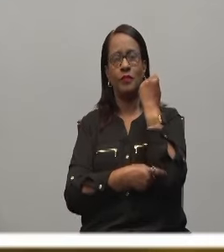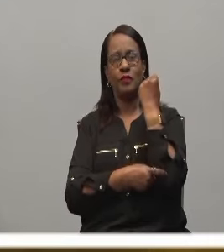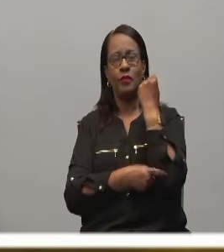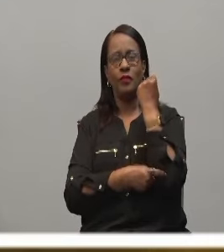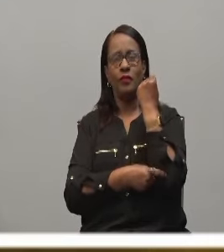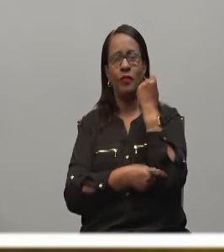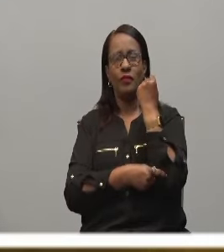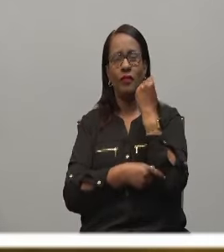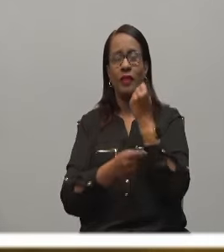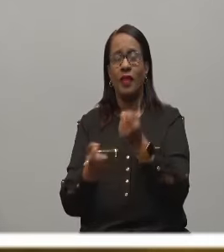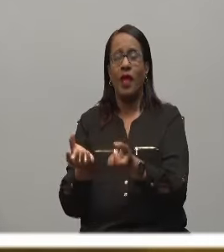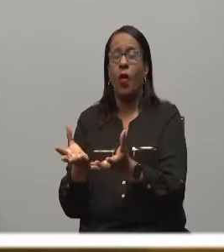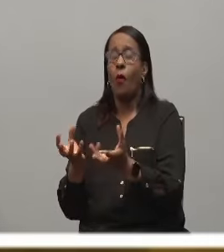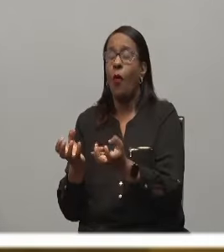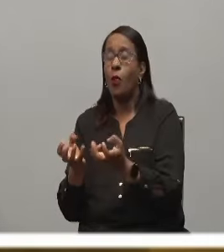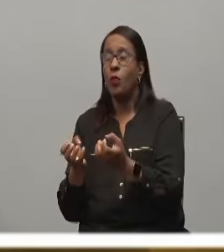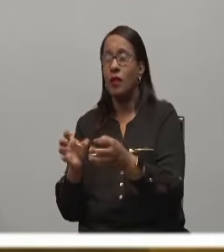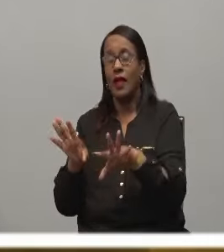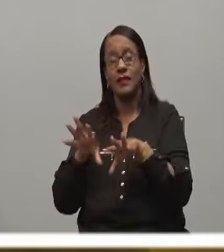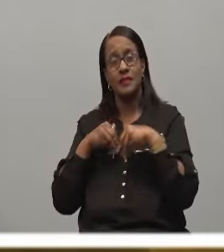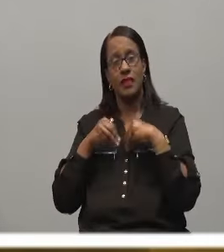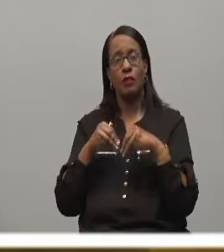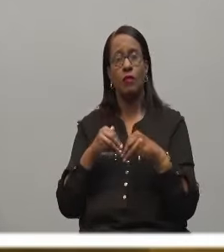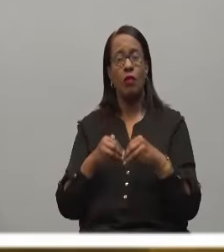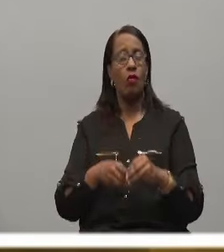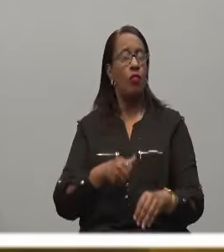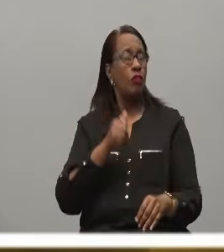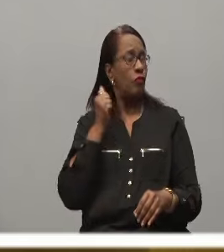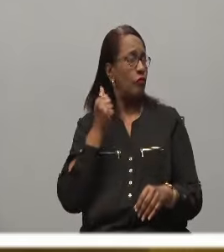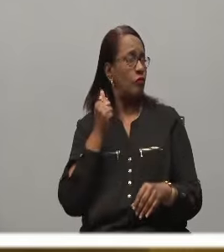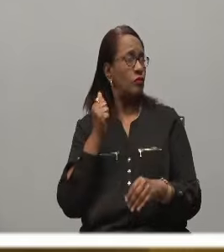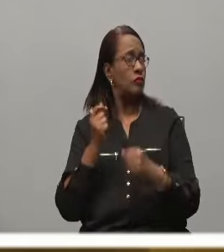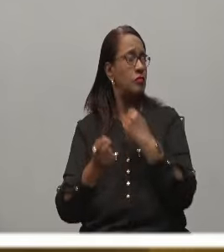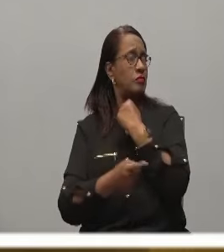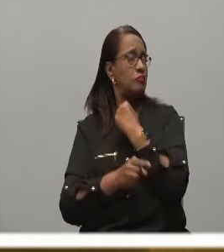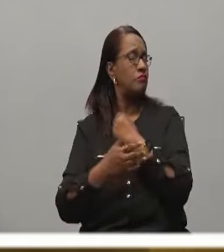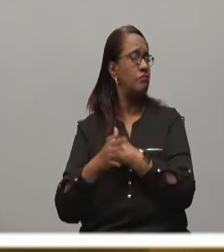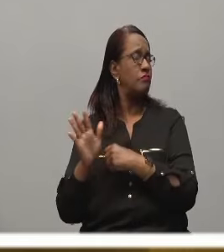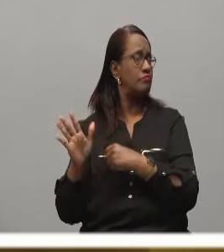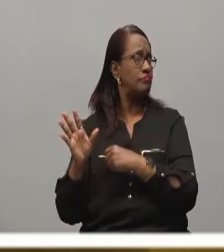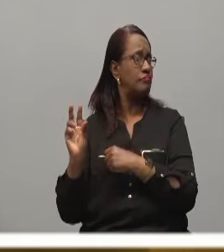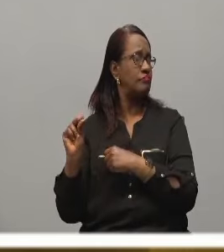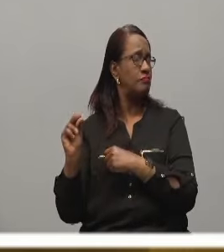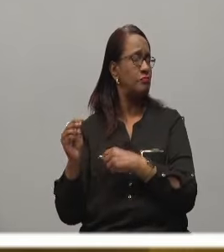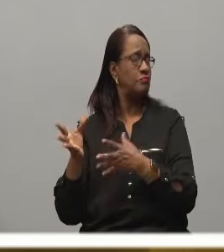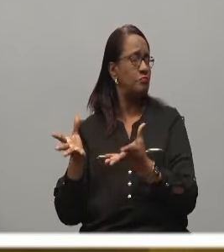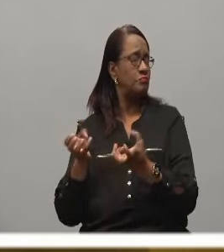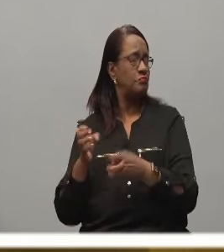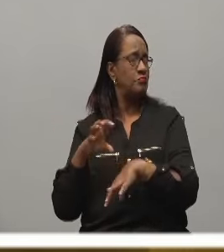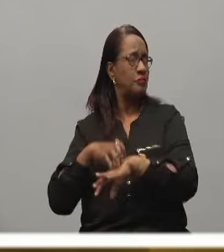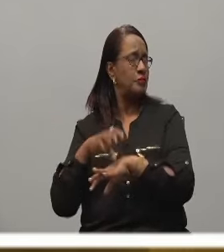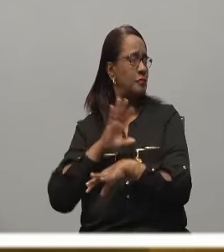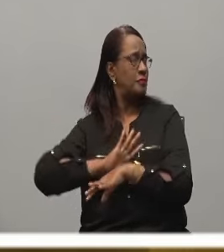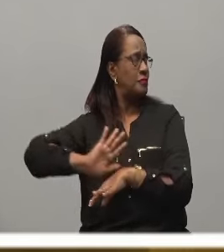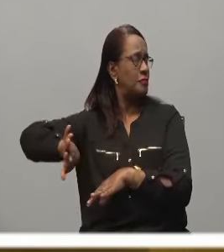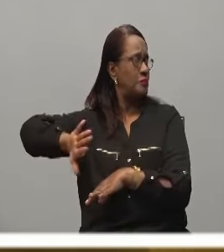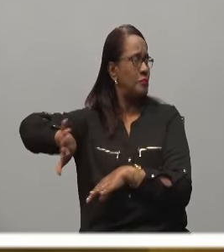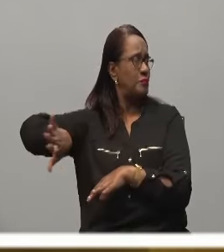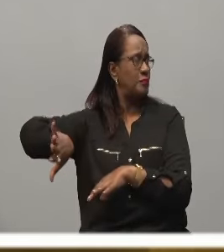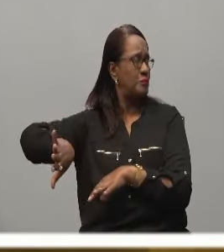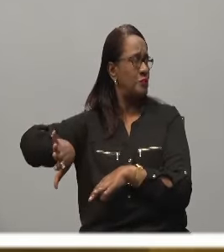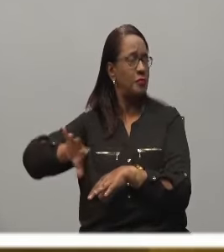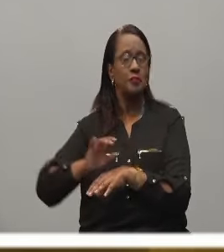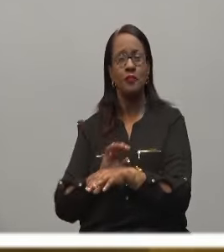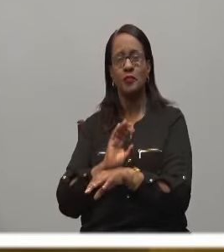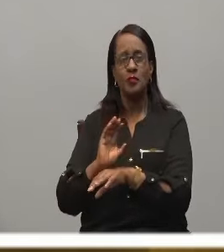choosing. A wonderful time to start choosing. Our reading goes on. He was